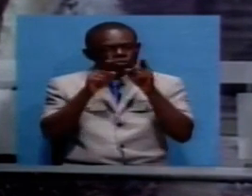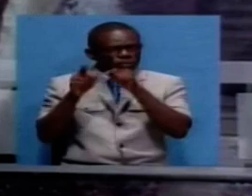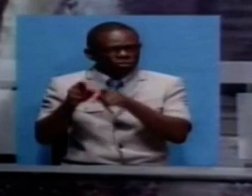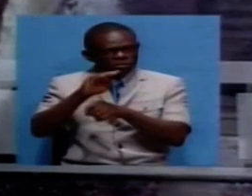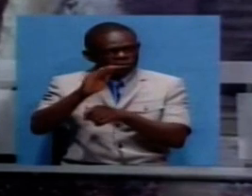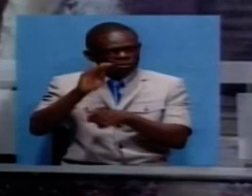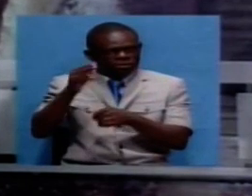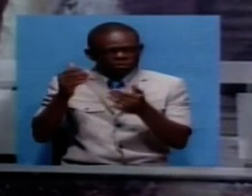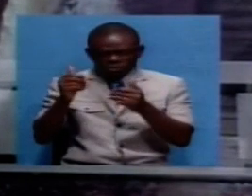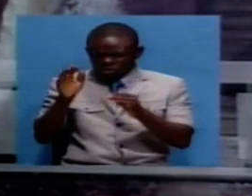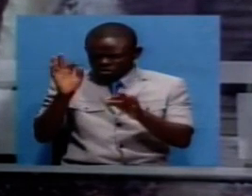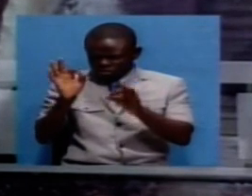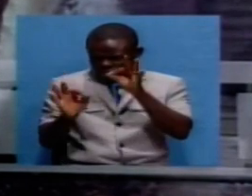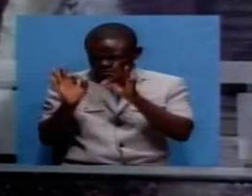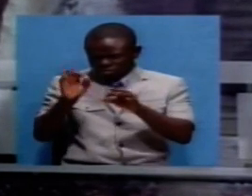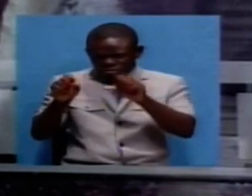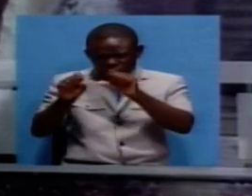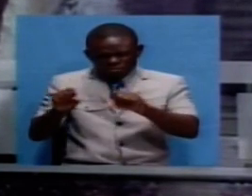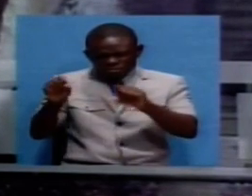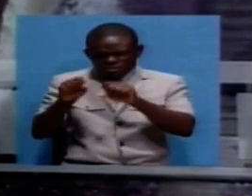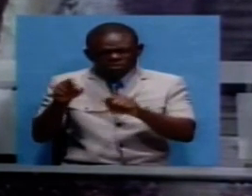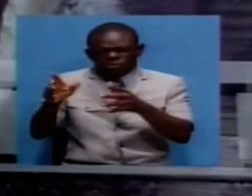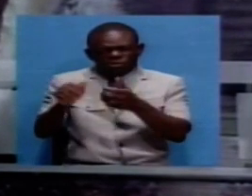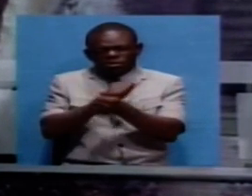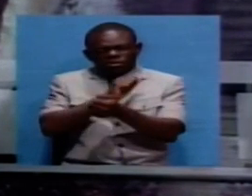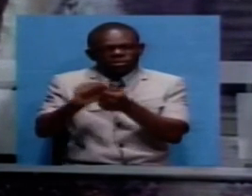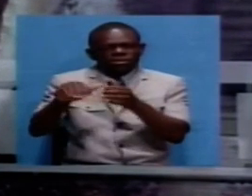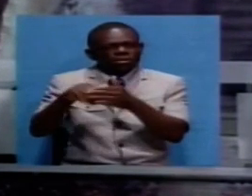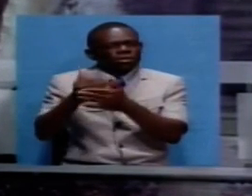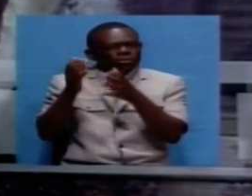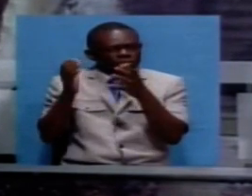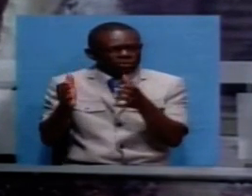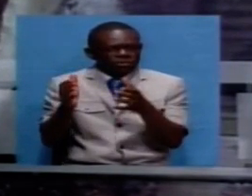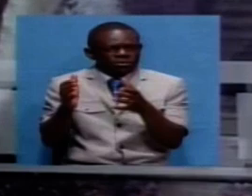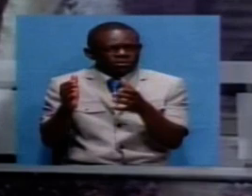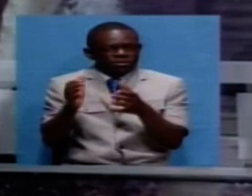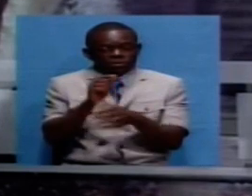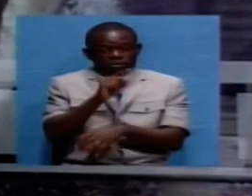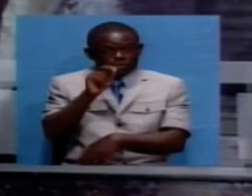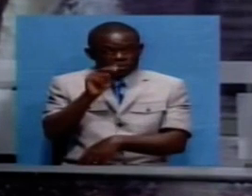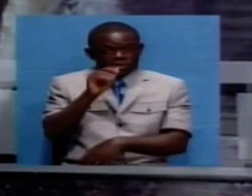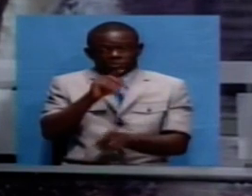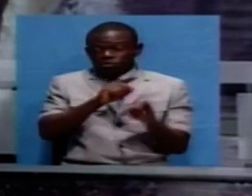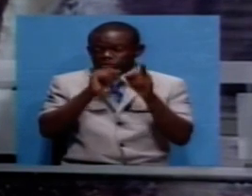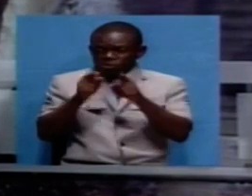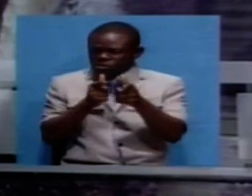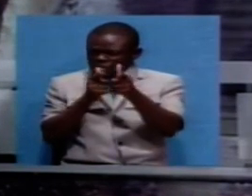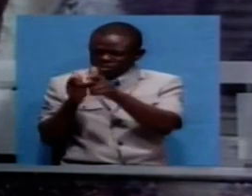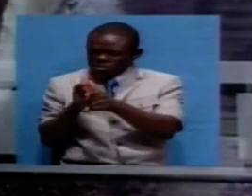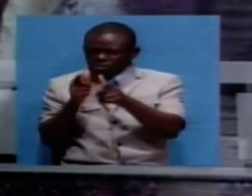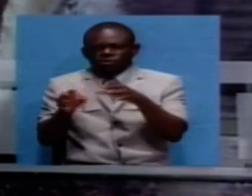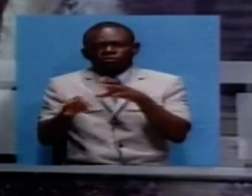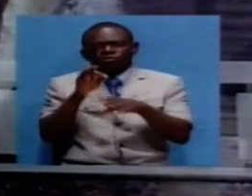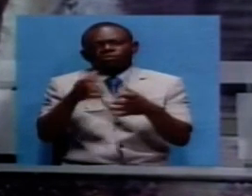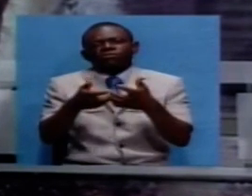of the damage caused by the fire. A ZNBC News crew that checked at the market found the engineers assessing the damage. And